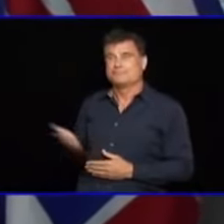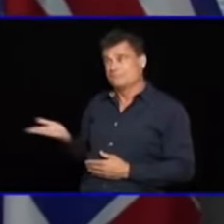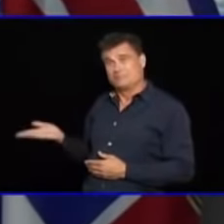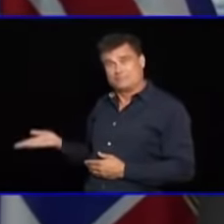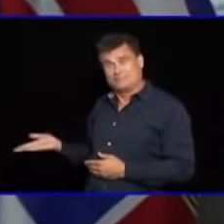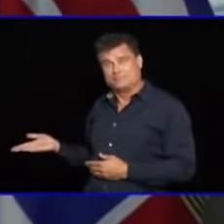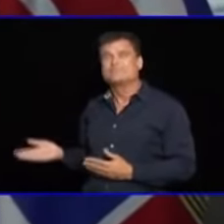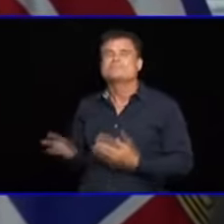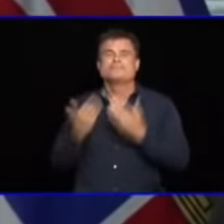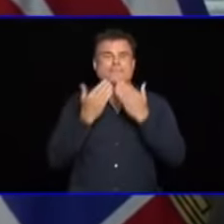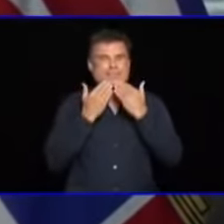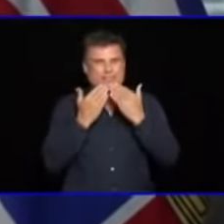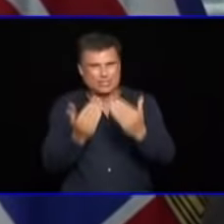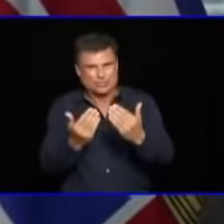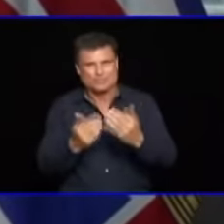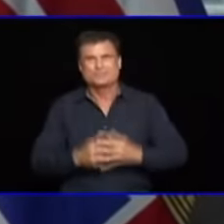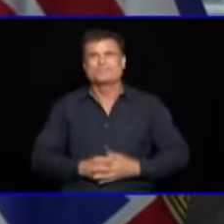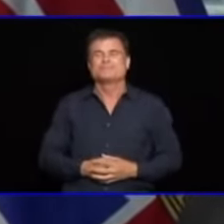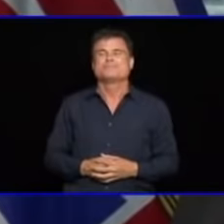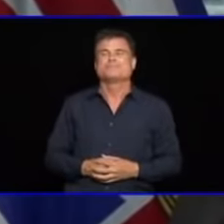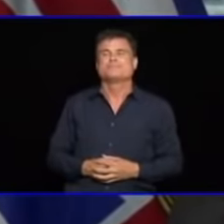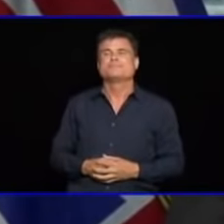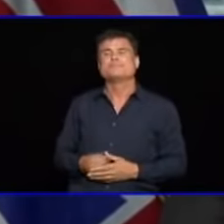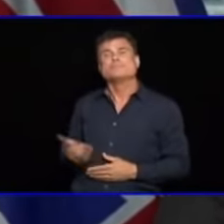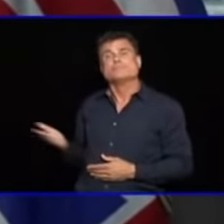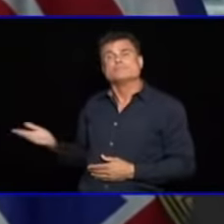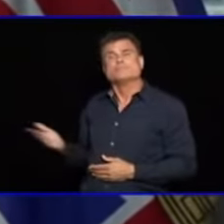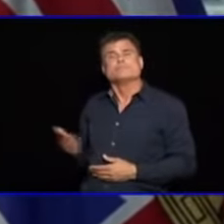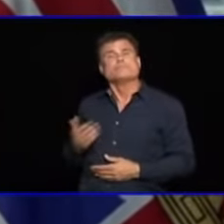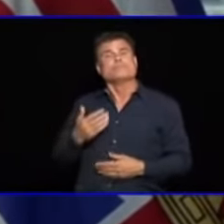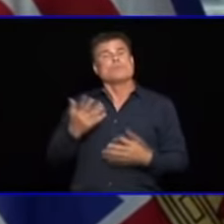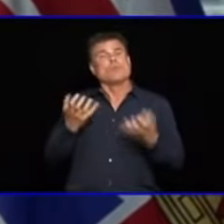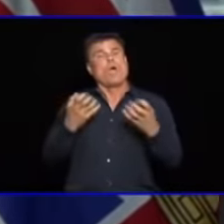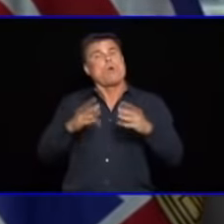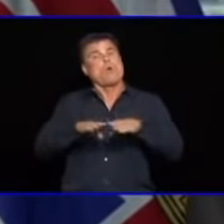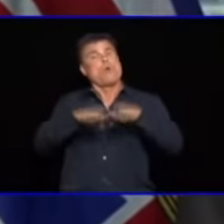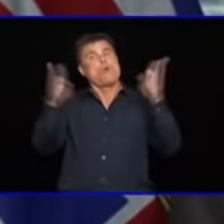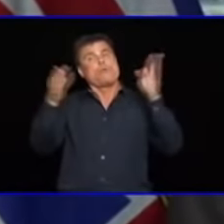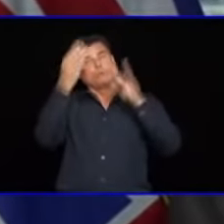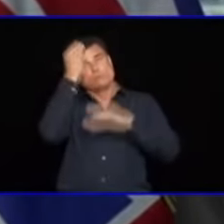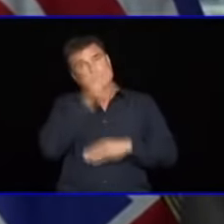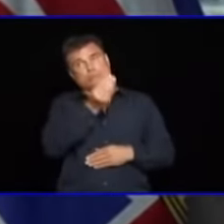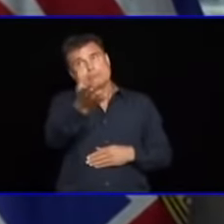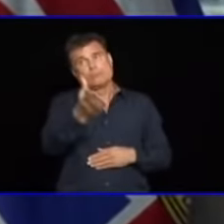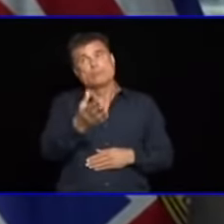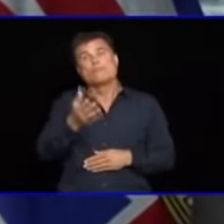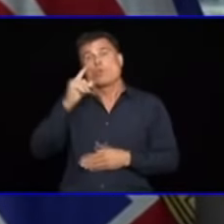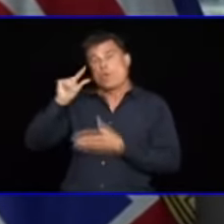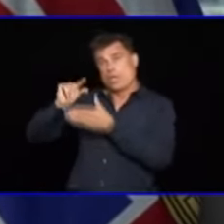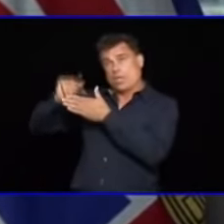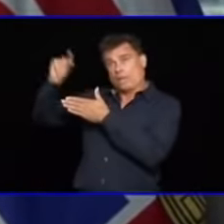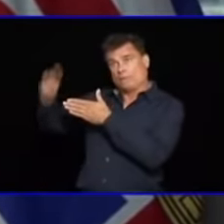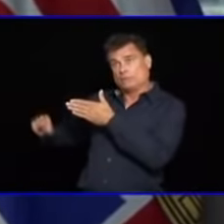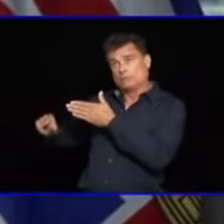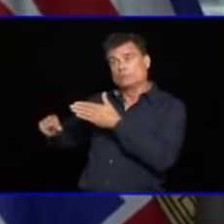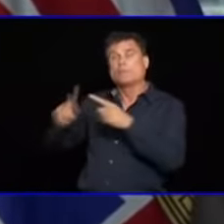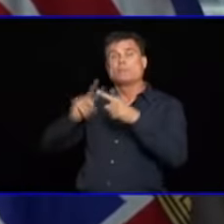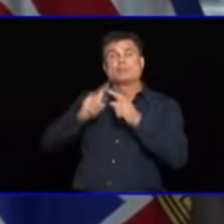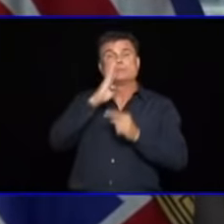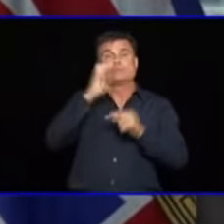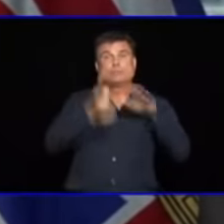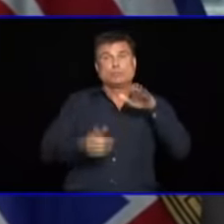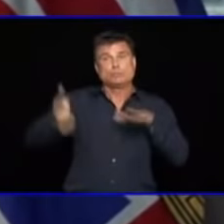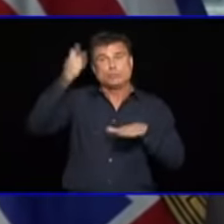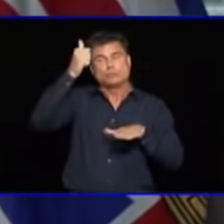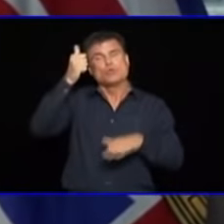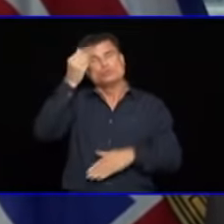Thank you very much, Dr. Henry, and I wanted to start by, on behalf of the Premier, on behalf of the government,